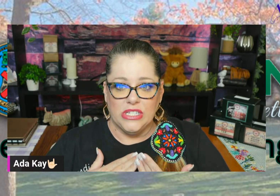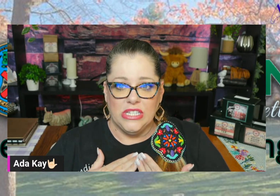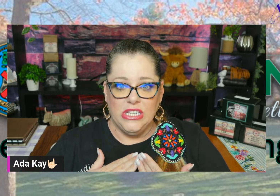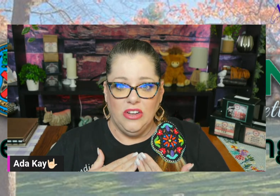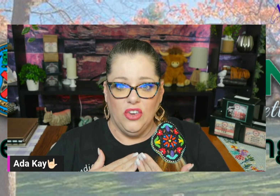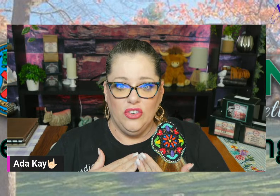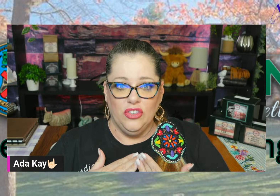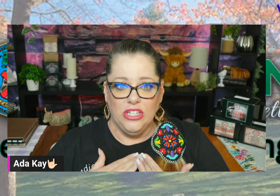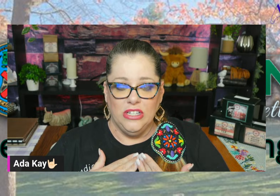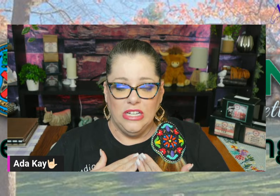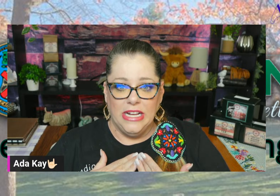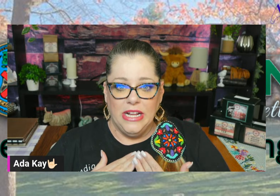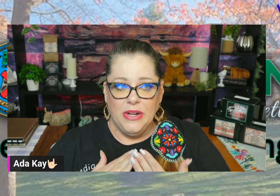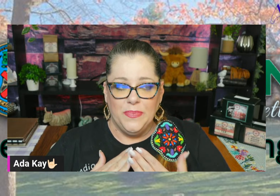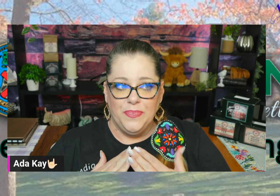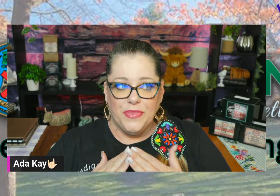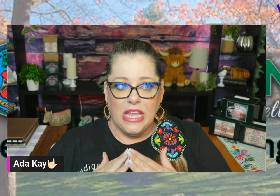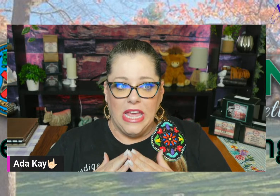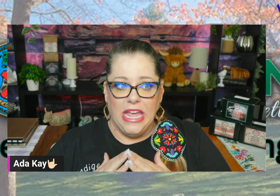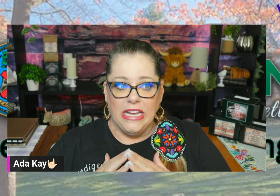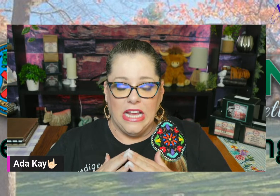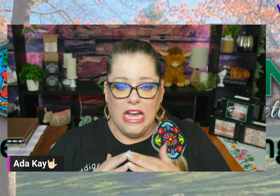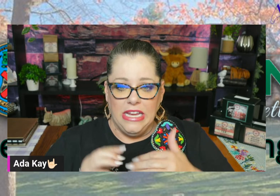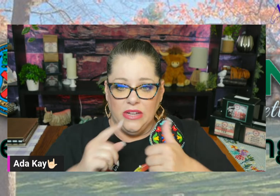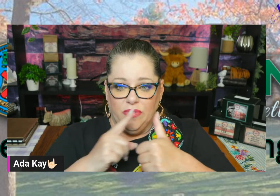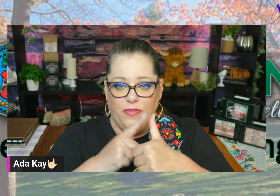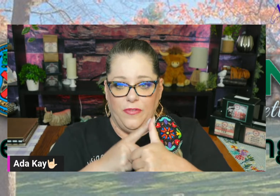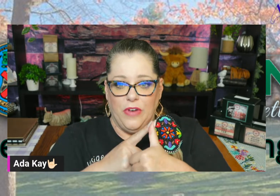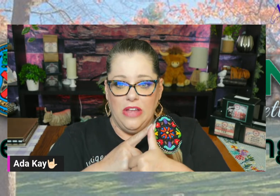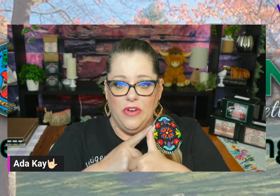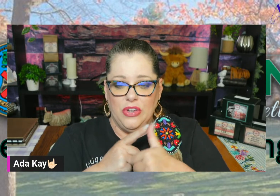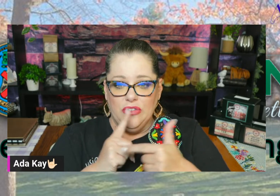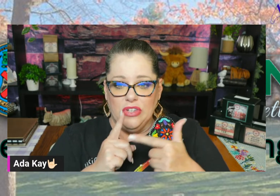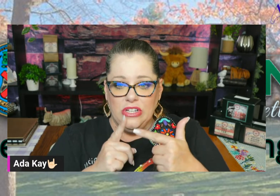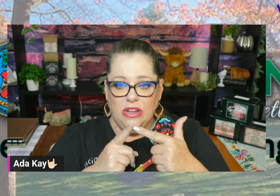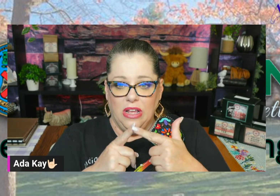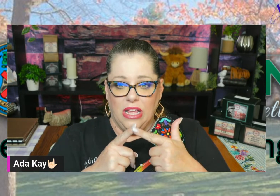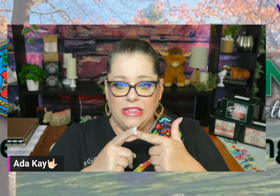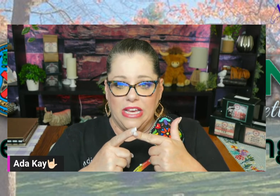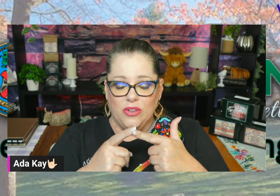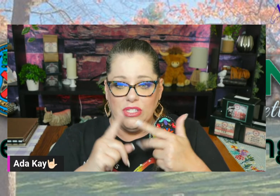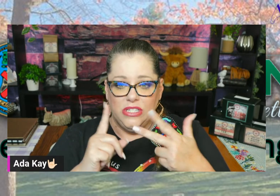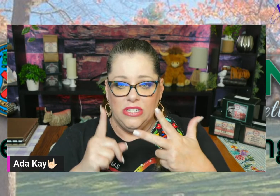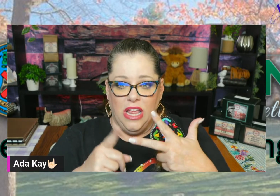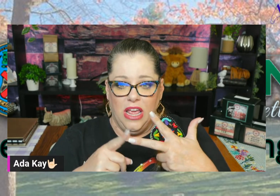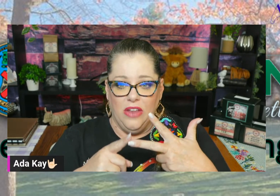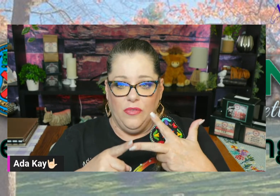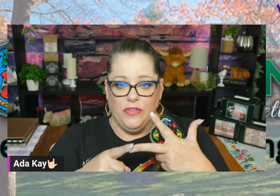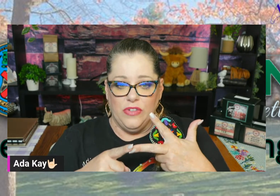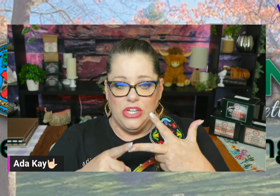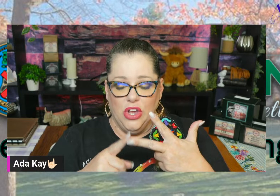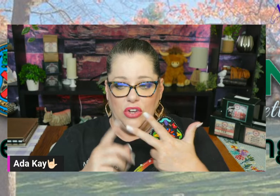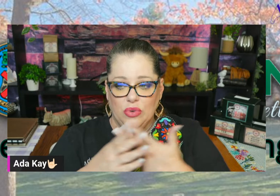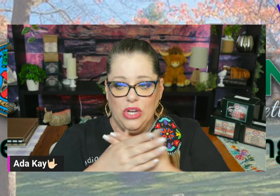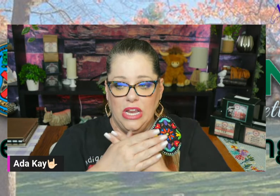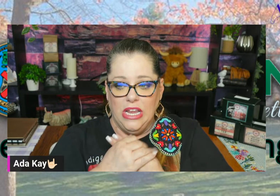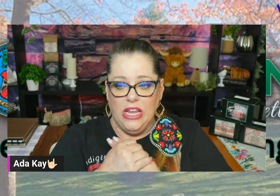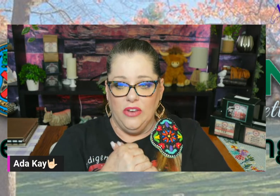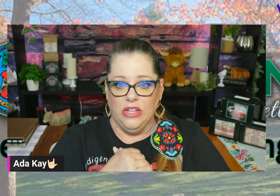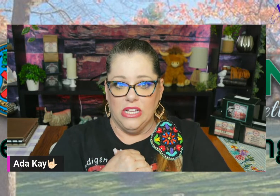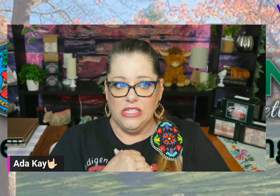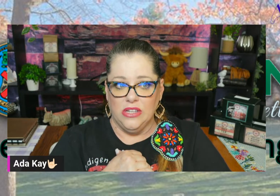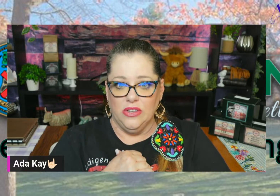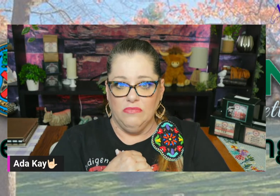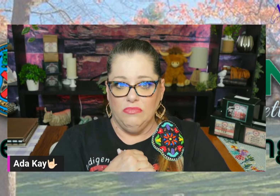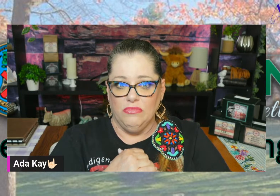almost 1,600? And I hit 500, 1,000, and 1,500